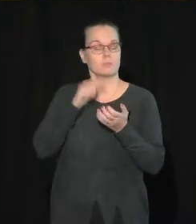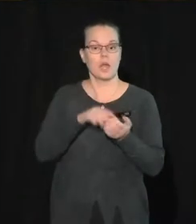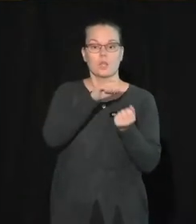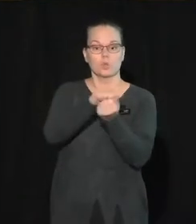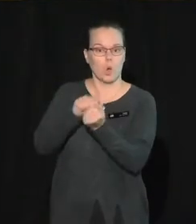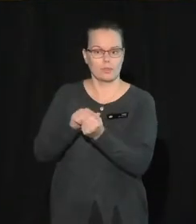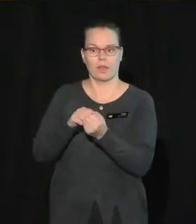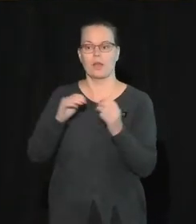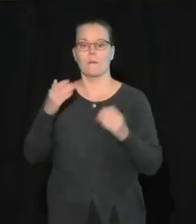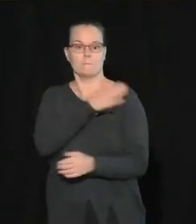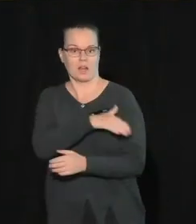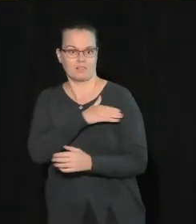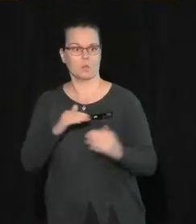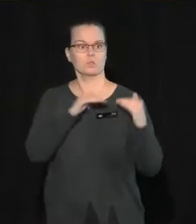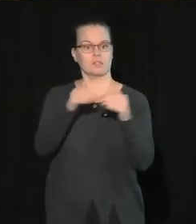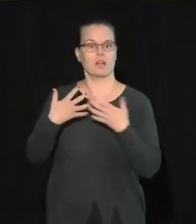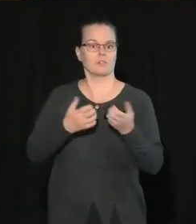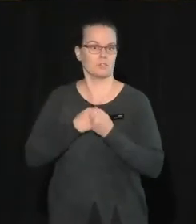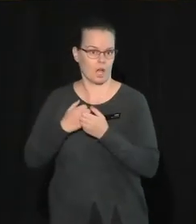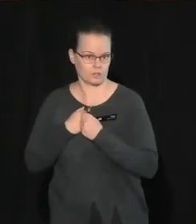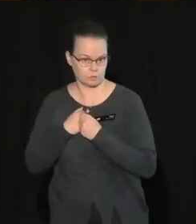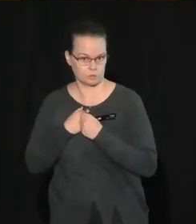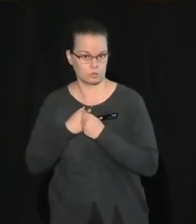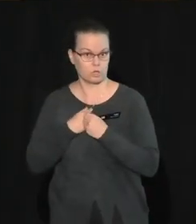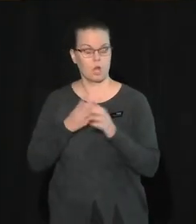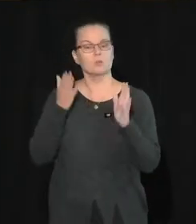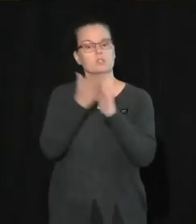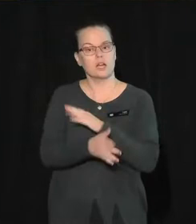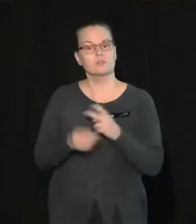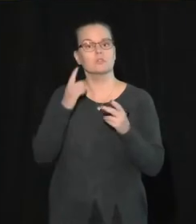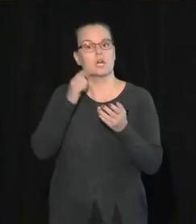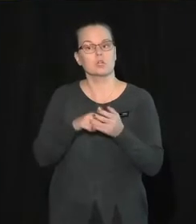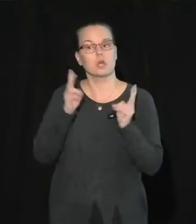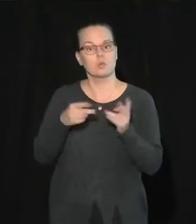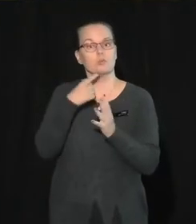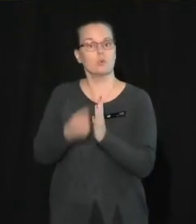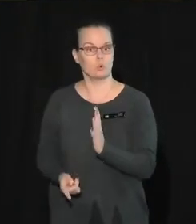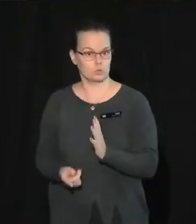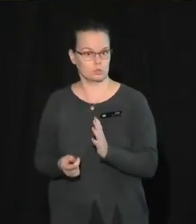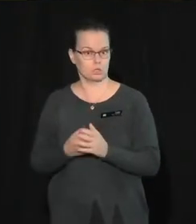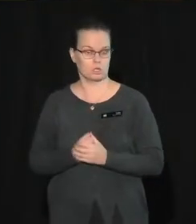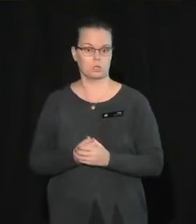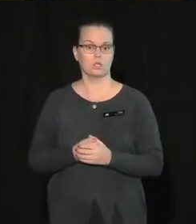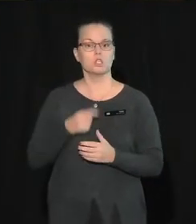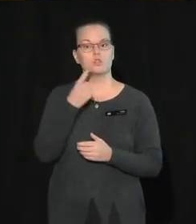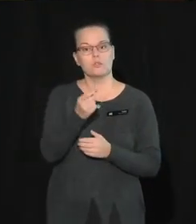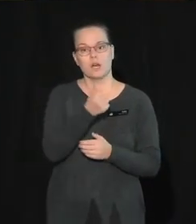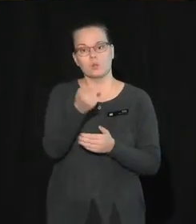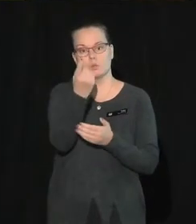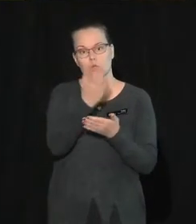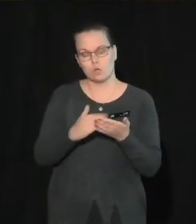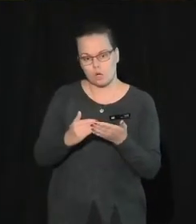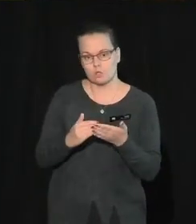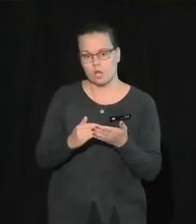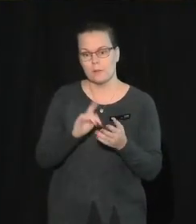with disabilities. But accessibility is a part of what is necessary to ensure that equal access.